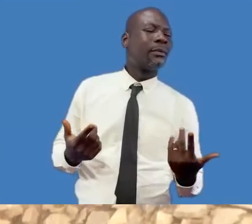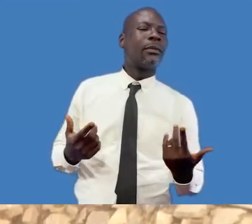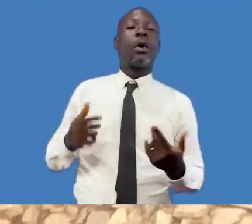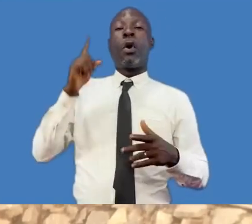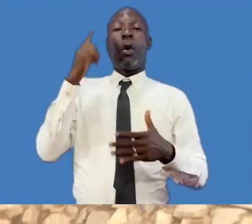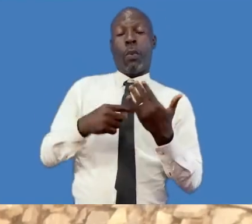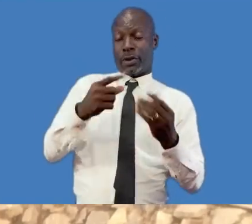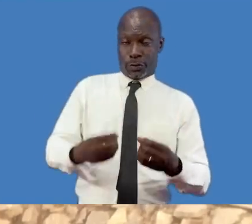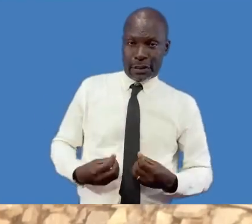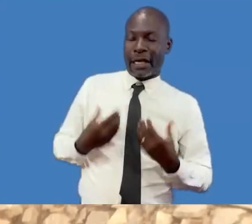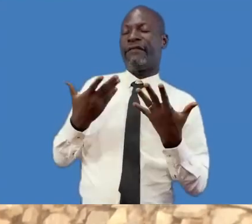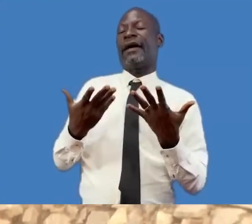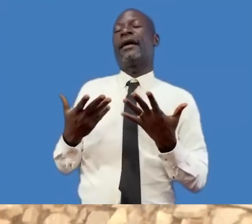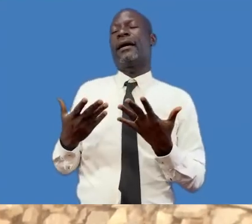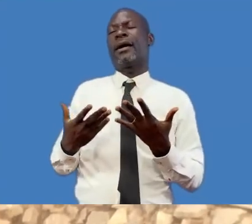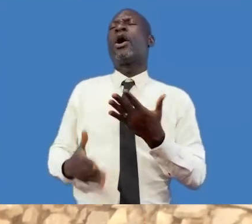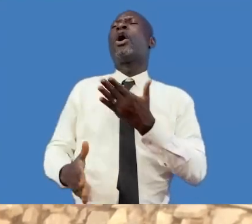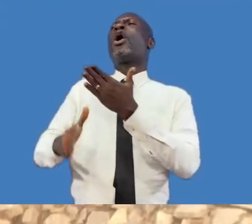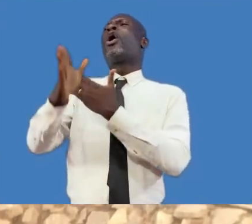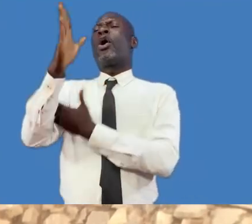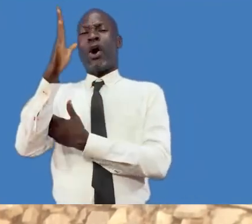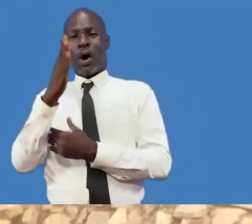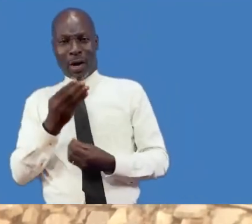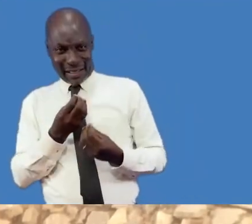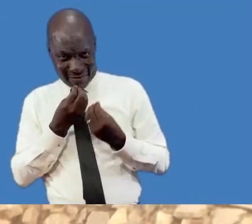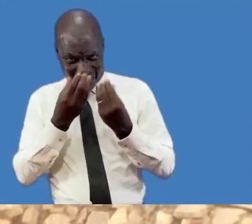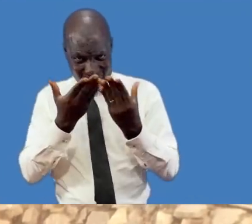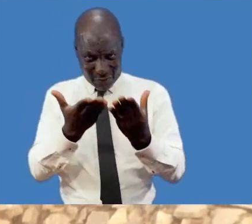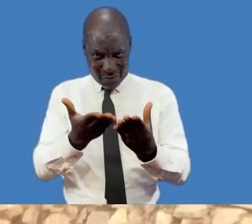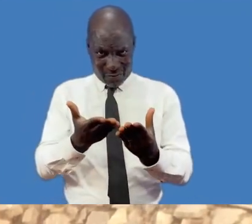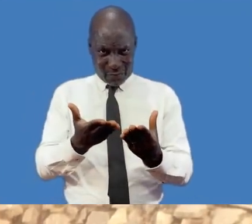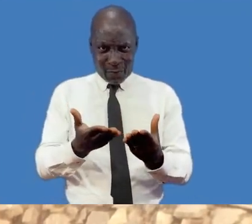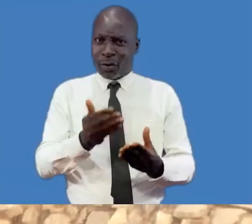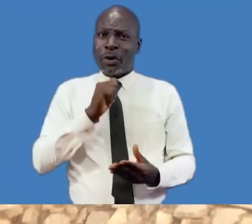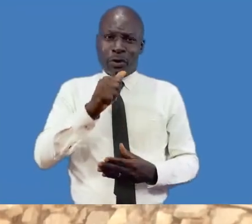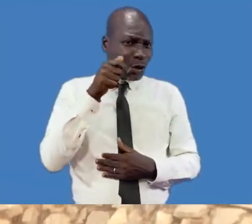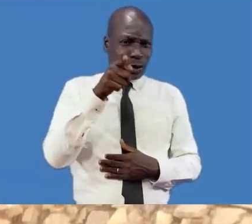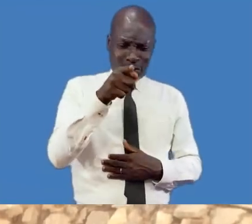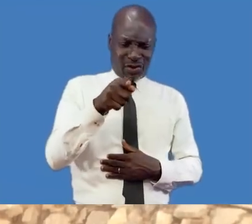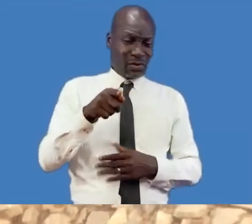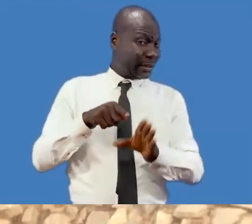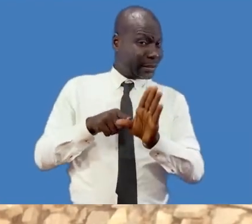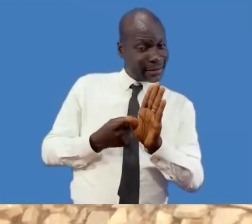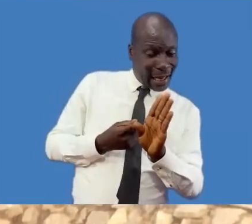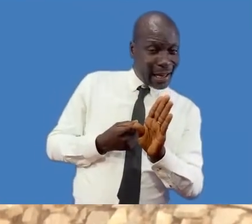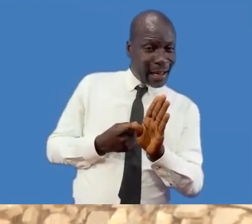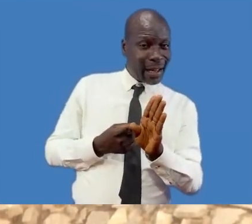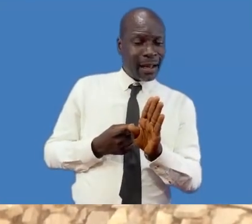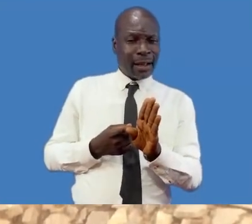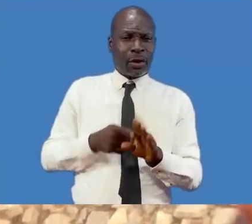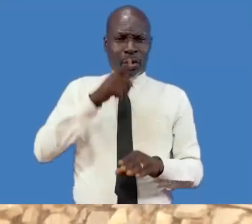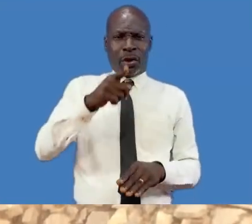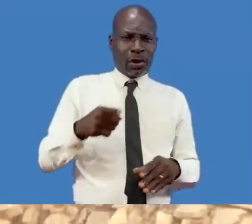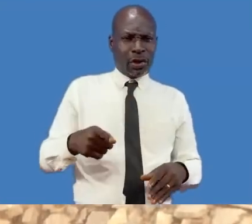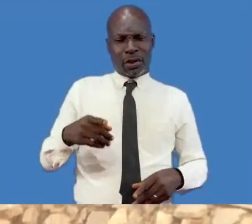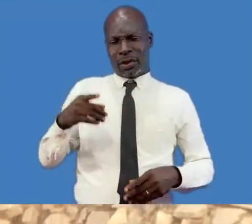no. O nyanko pao e kachre wo no. Enye wana ota si decide ye. The old decided